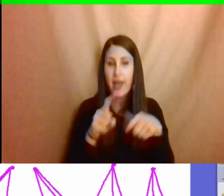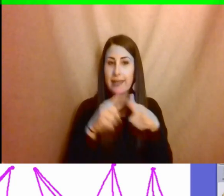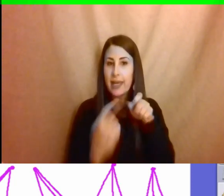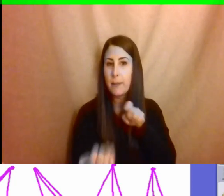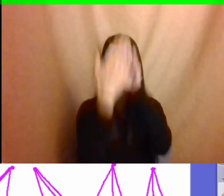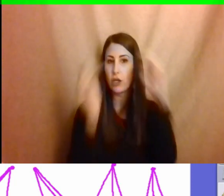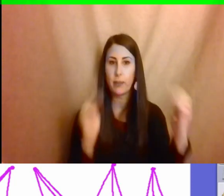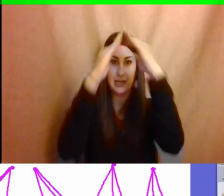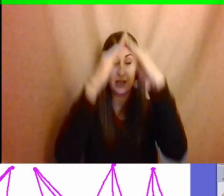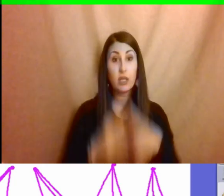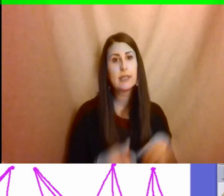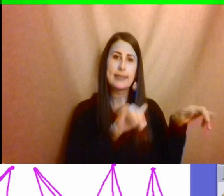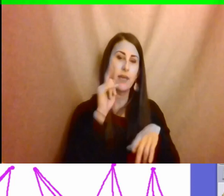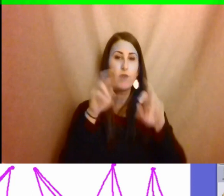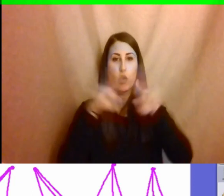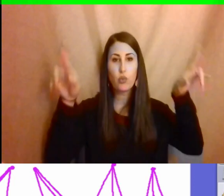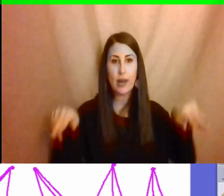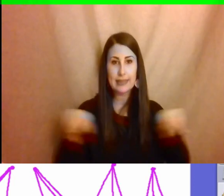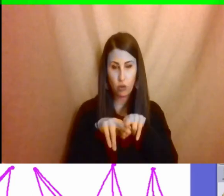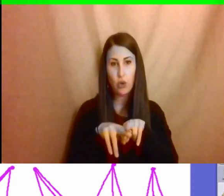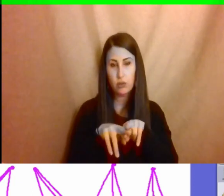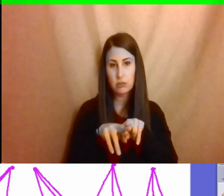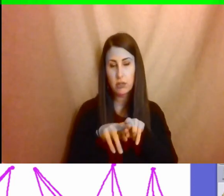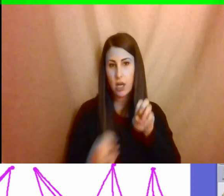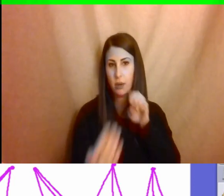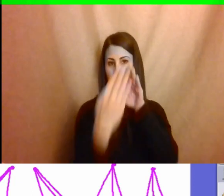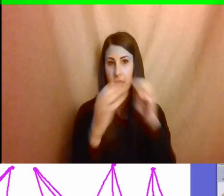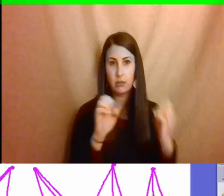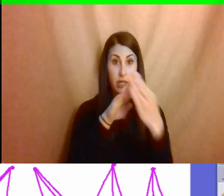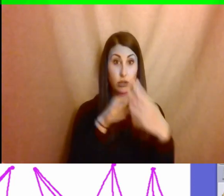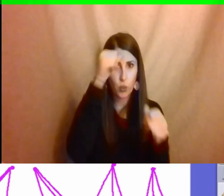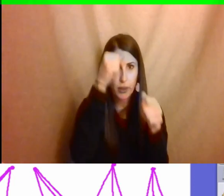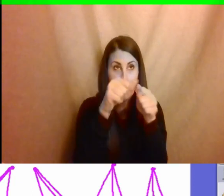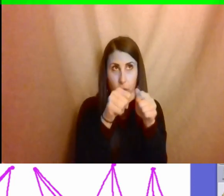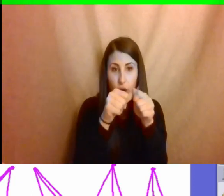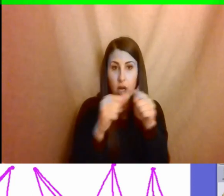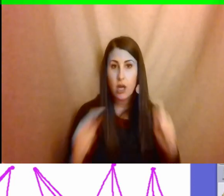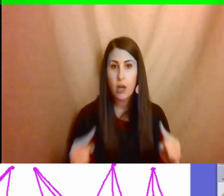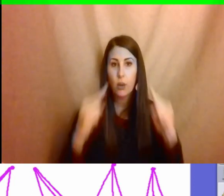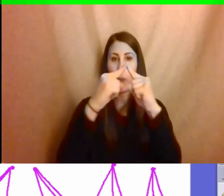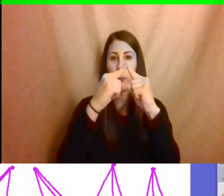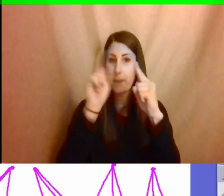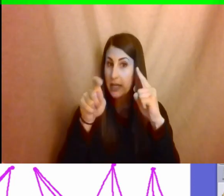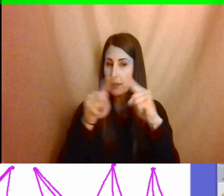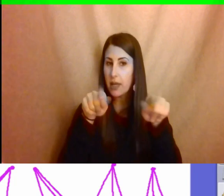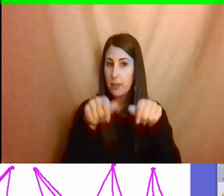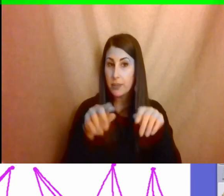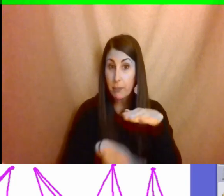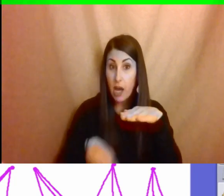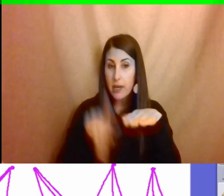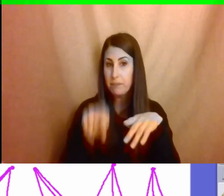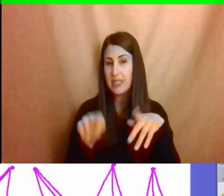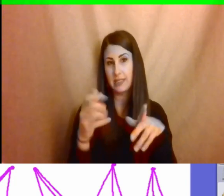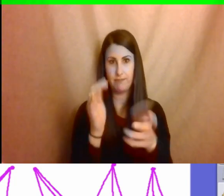point, and the bottom has to be a rectangle. Right, so hopefully you keep that in mind because remember, most of these 3D